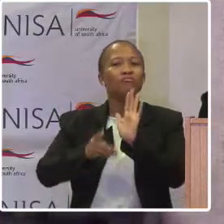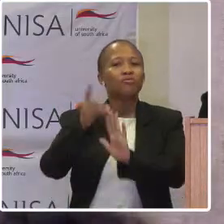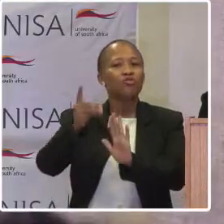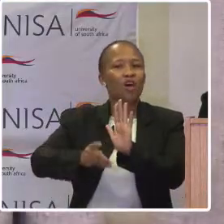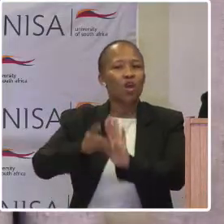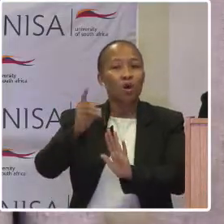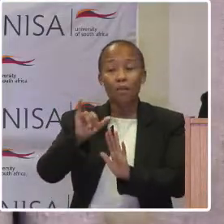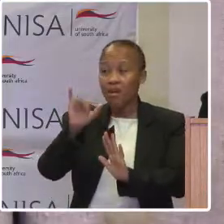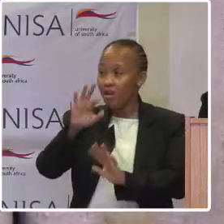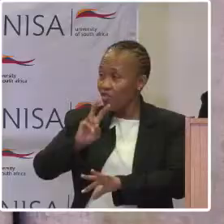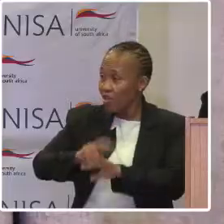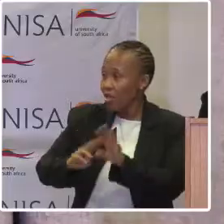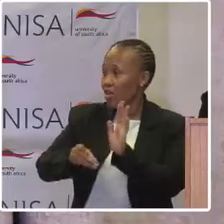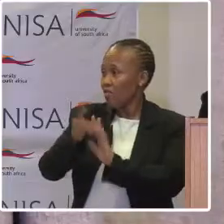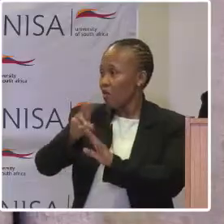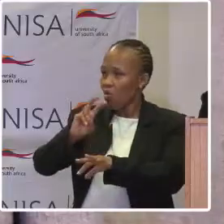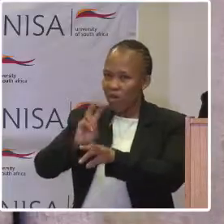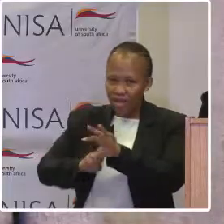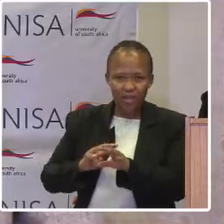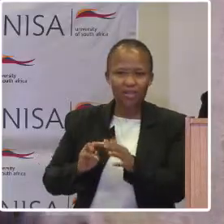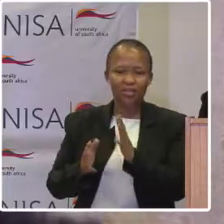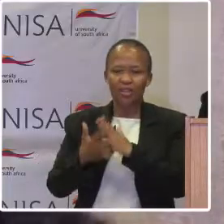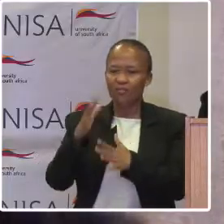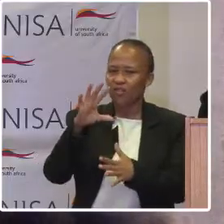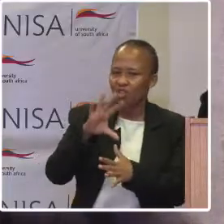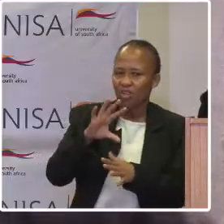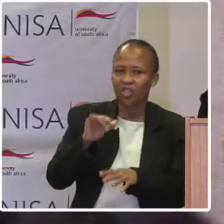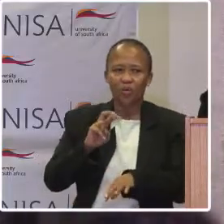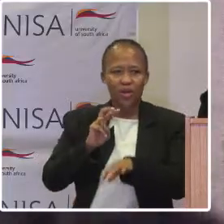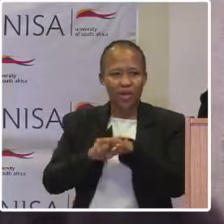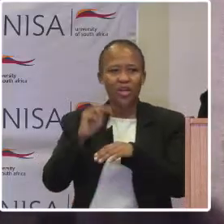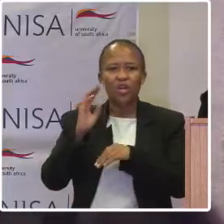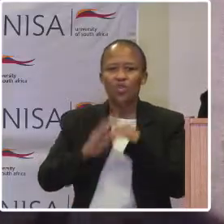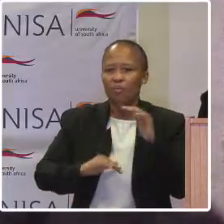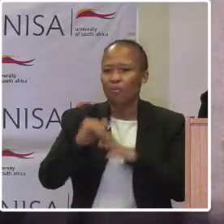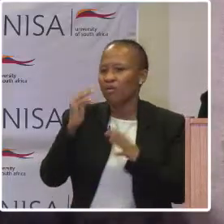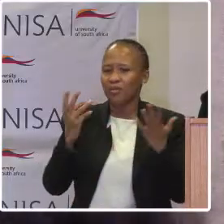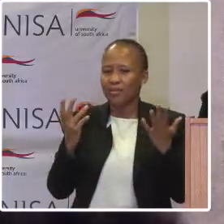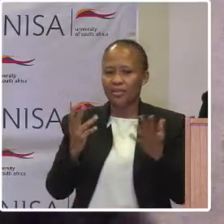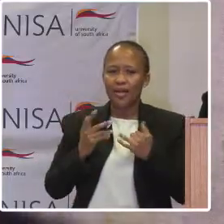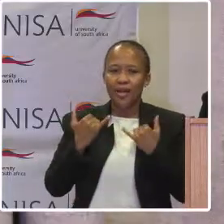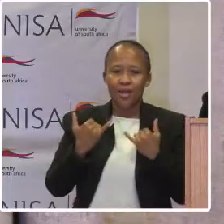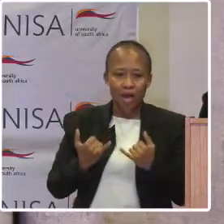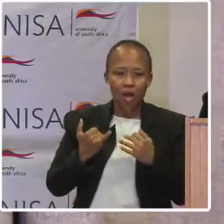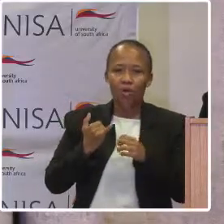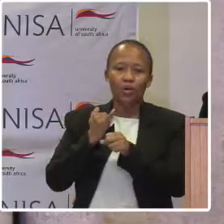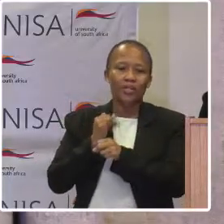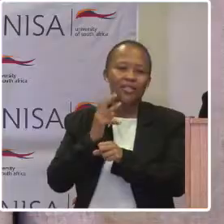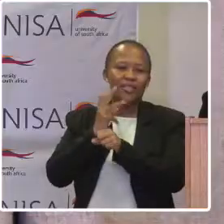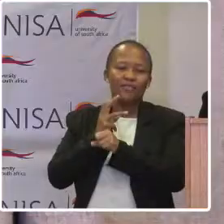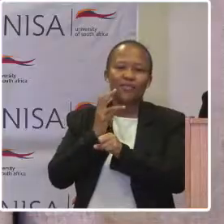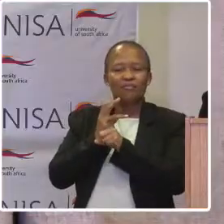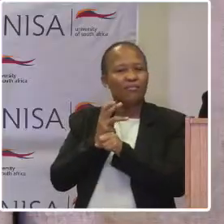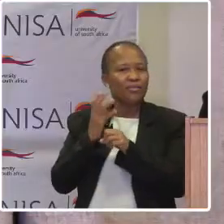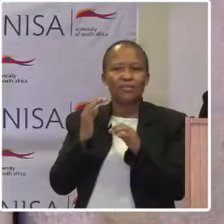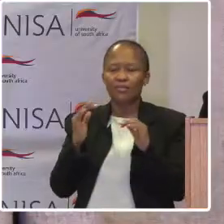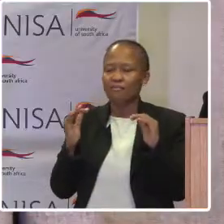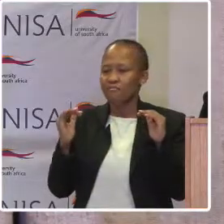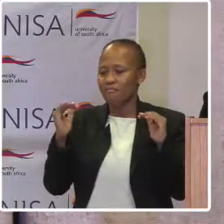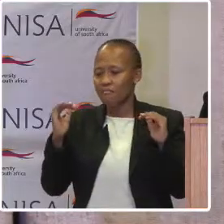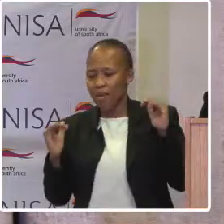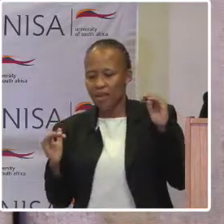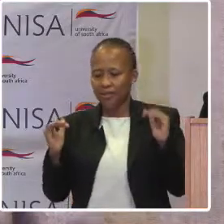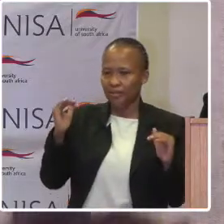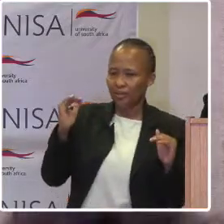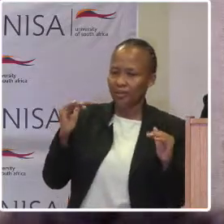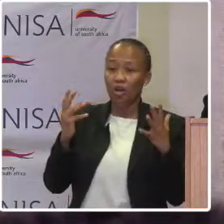need infrastructure, you need to build. So it's a very delicate balance between the